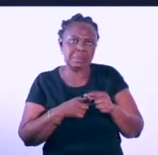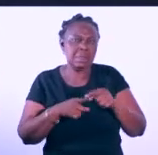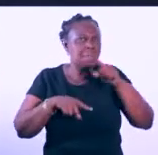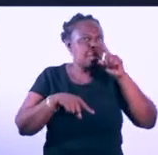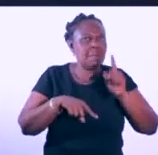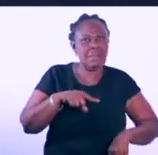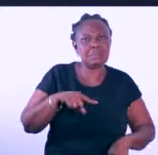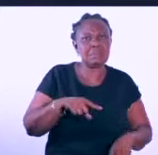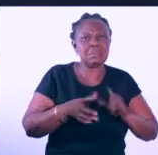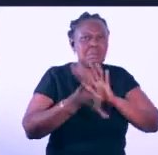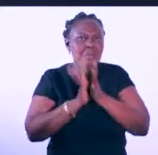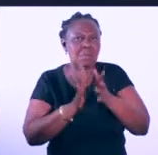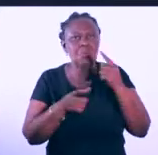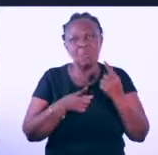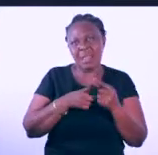could not pronounce the words,